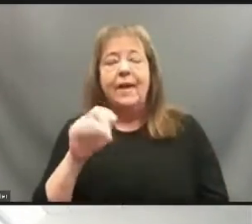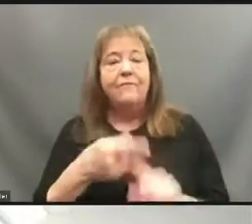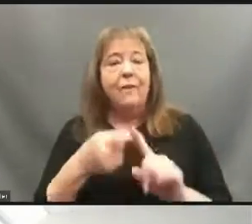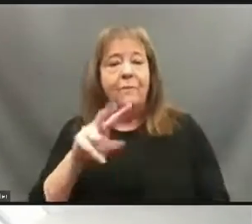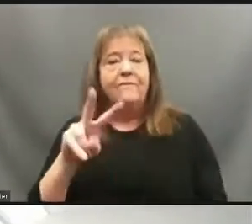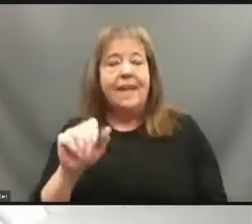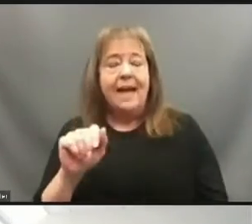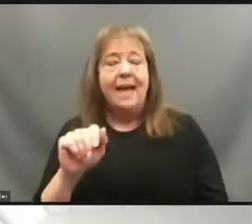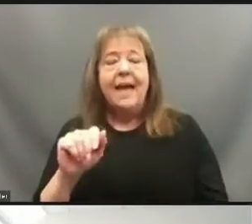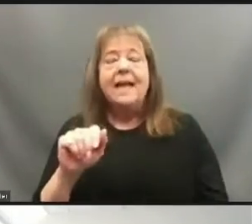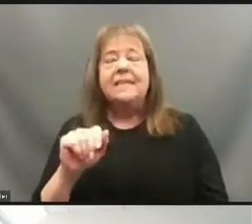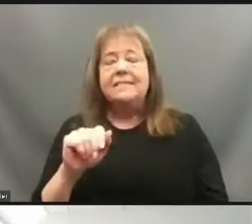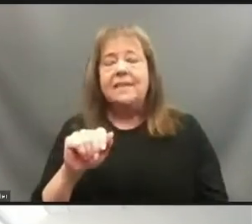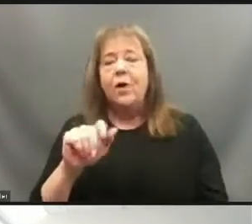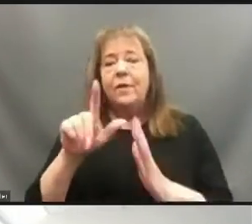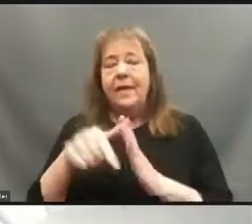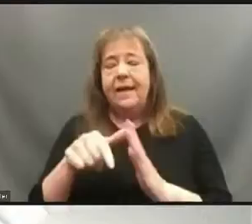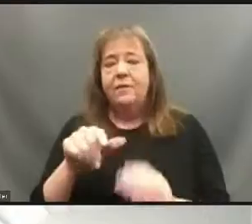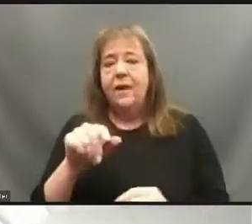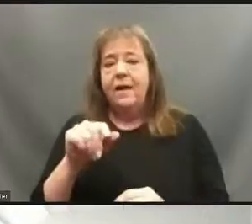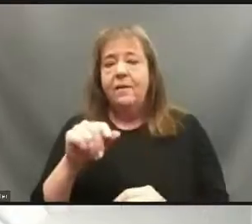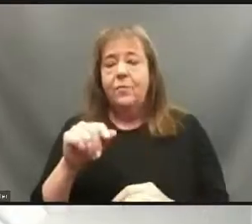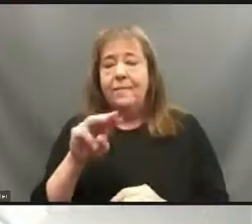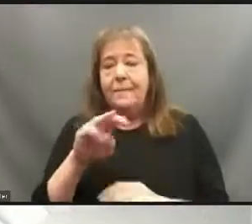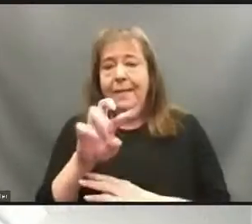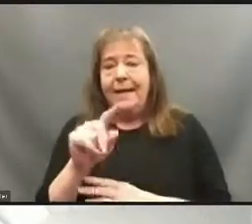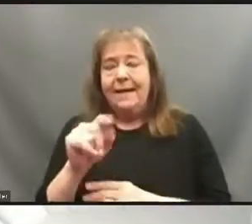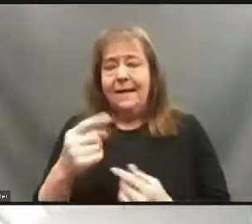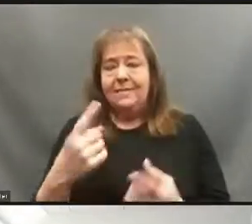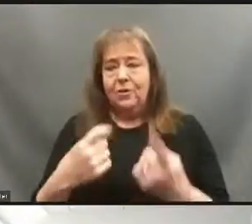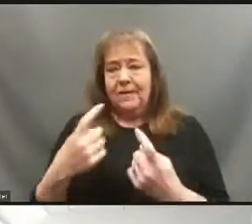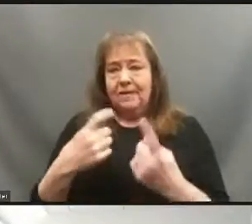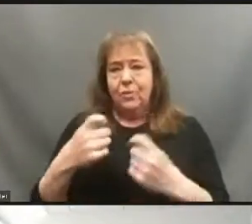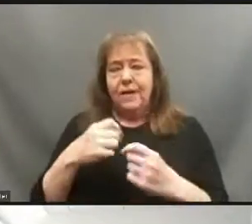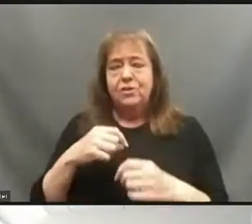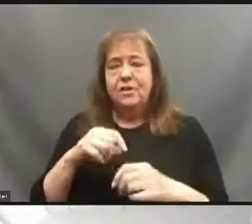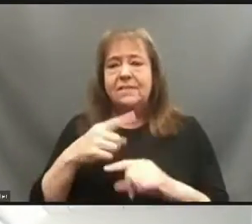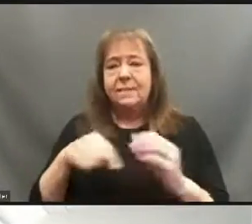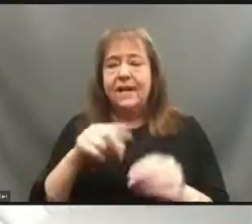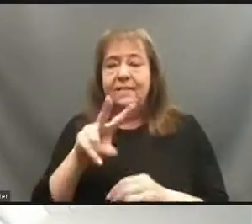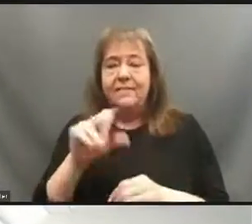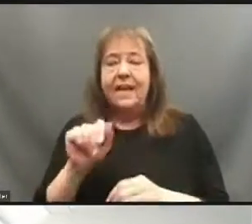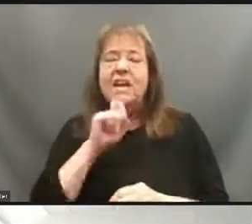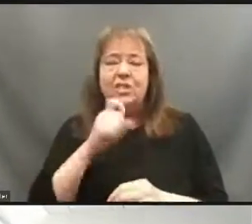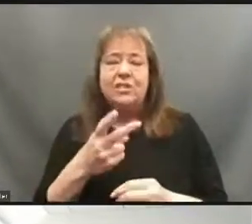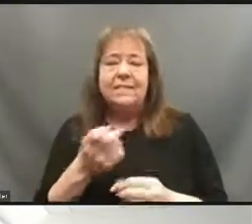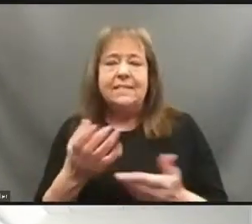media has any questions for the Amarillo VA, she is here to be able to answer any questions. We'll now go to Dr. Todd